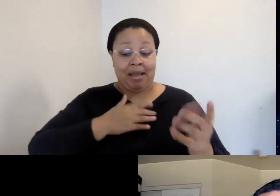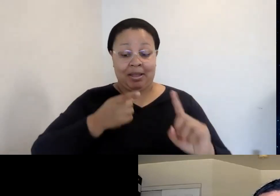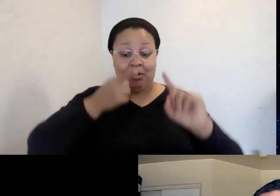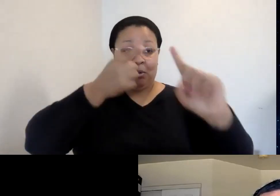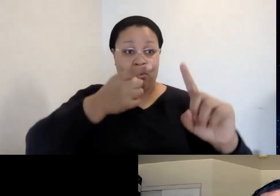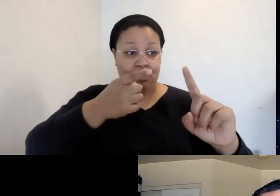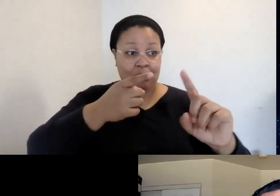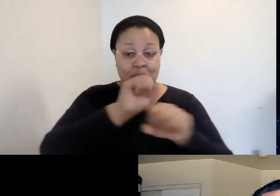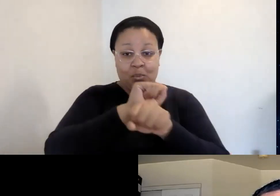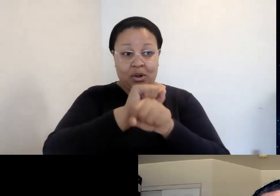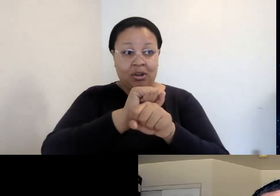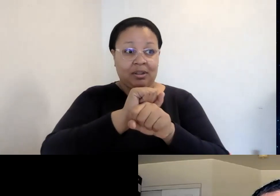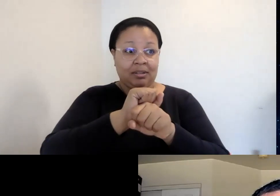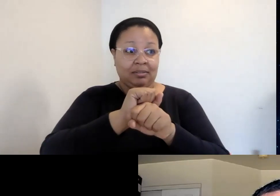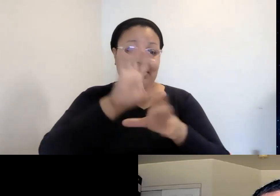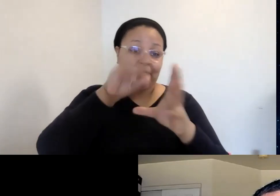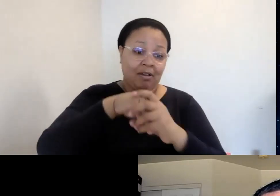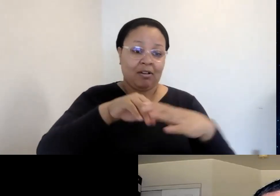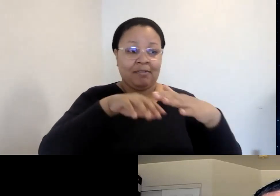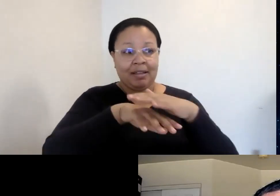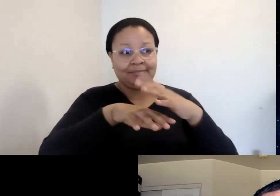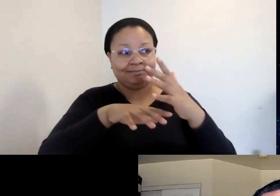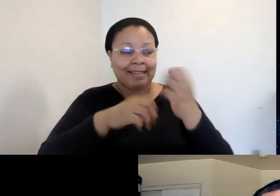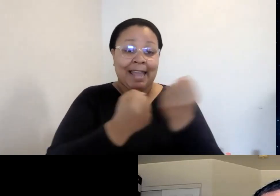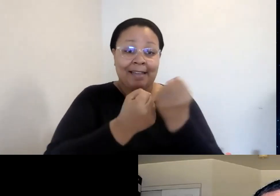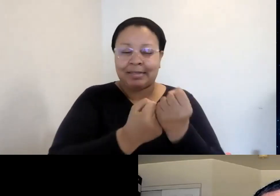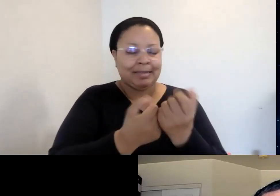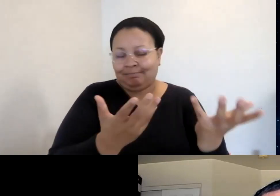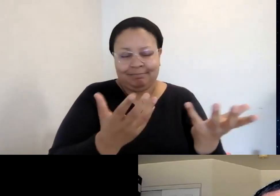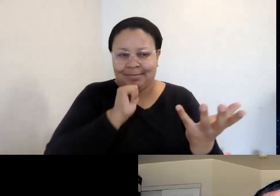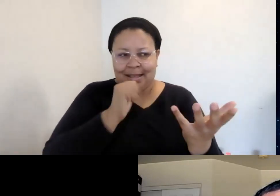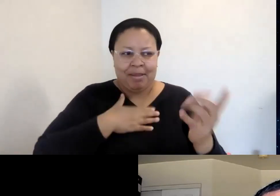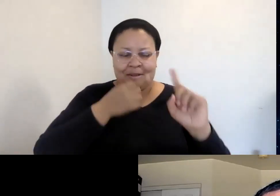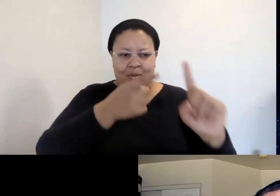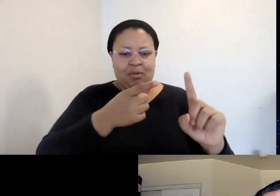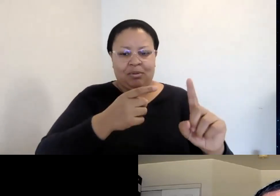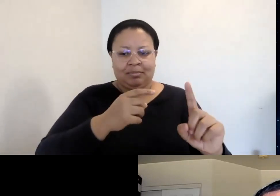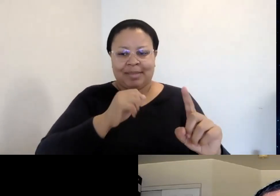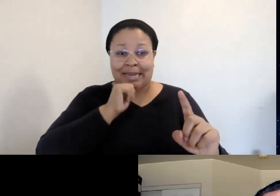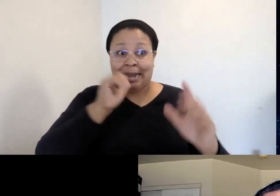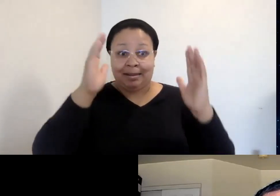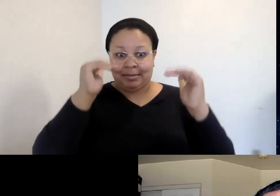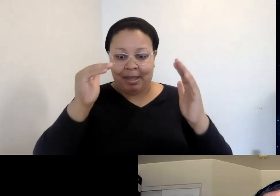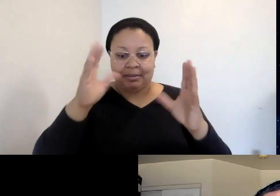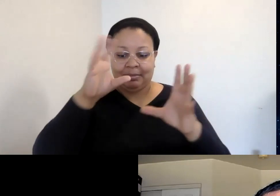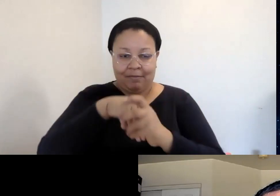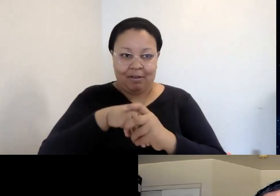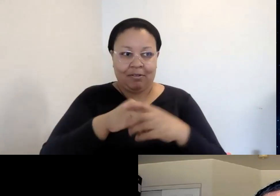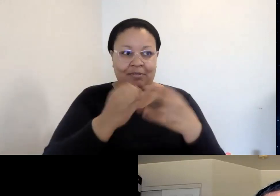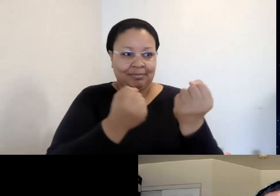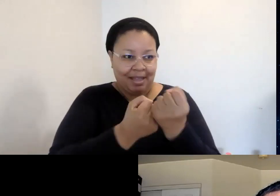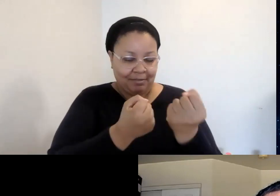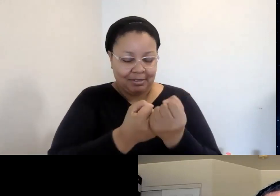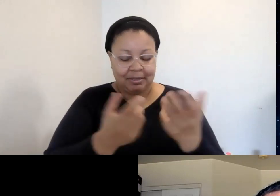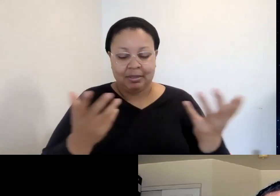more, this was a path that I didn't see coming in a lot of ways. And I think that when it comes to